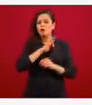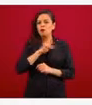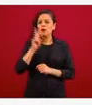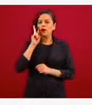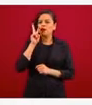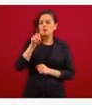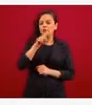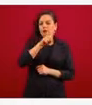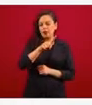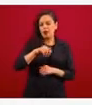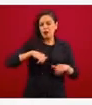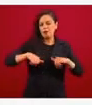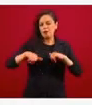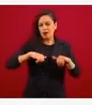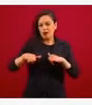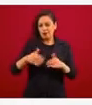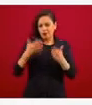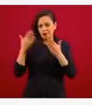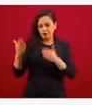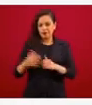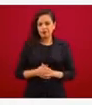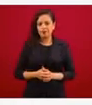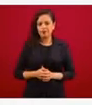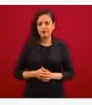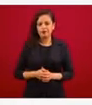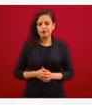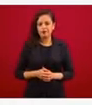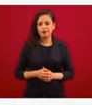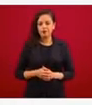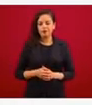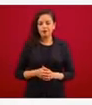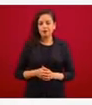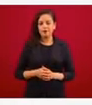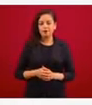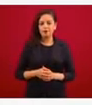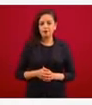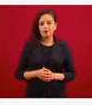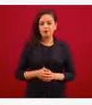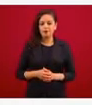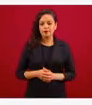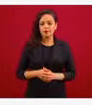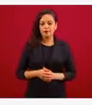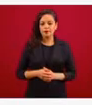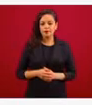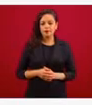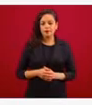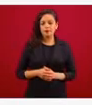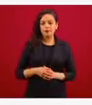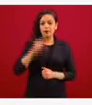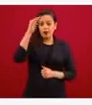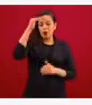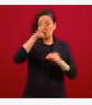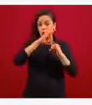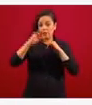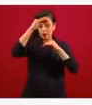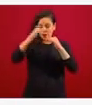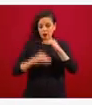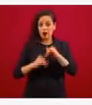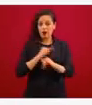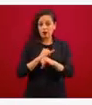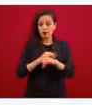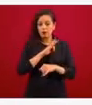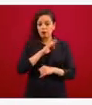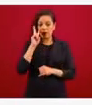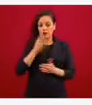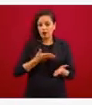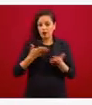Because this is a short conference, we cannot go into a lot of detail. We're barely showing these maps, but as